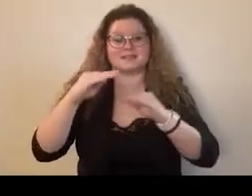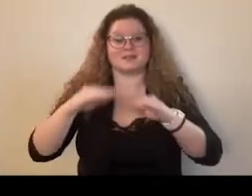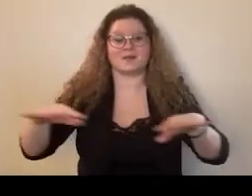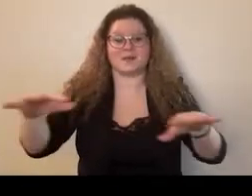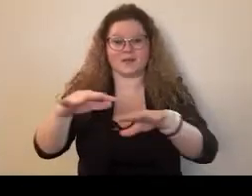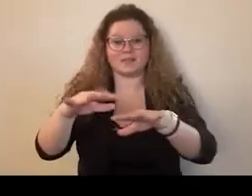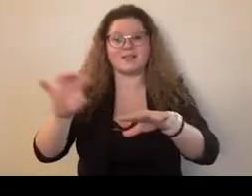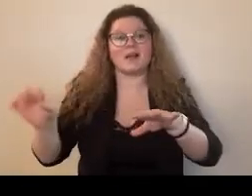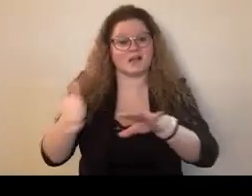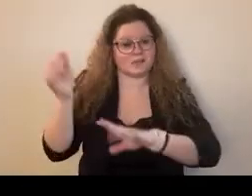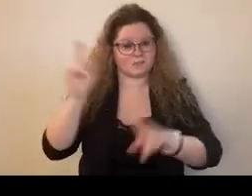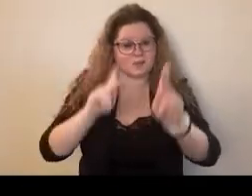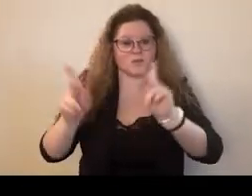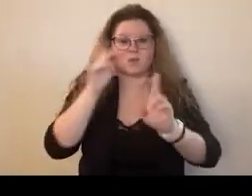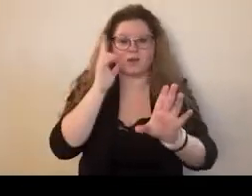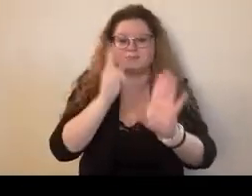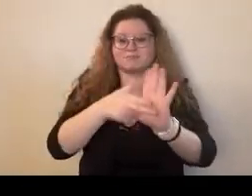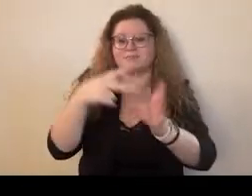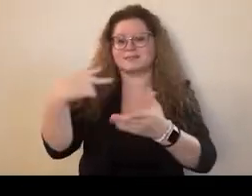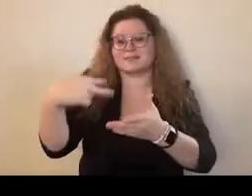will soon join in.